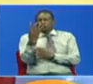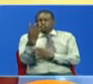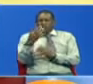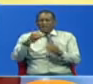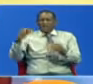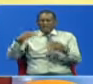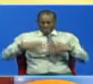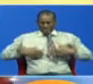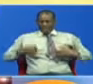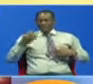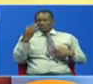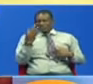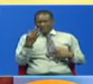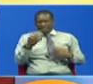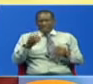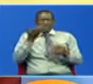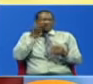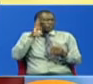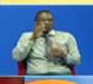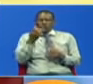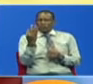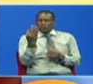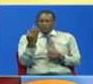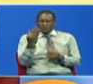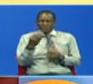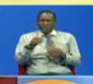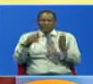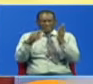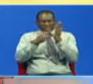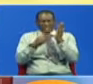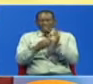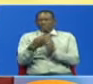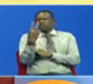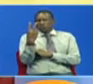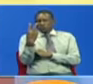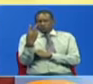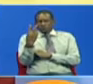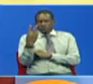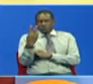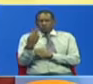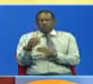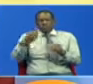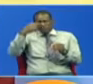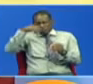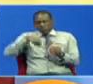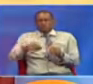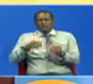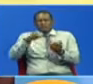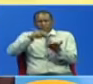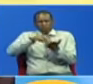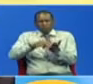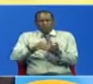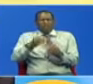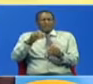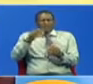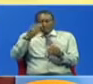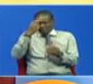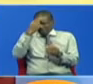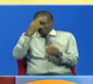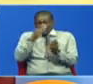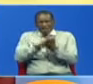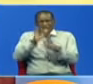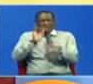Garissa 3, Isiolo 3, Taita Taveta 2, Kitui, Migori, Narok, and